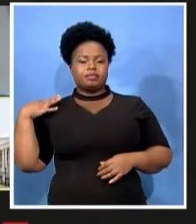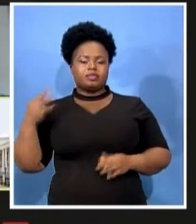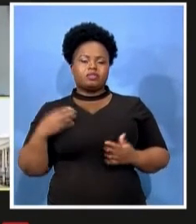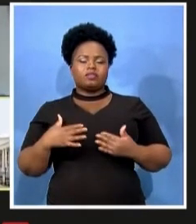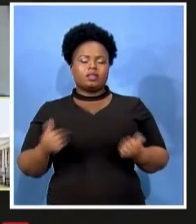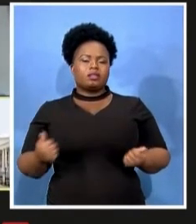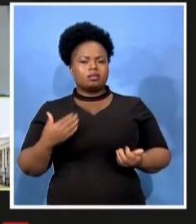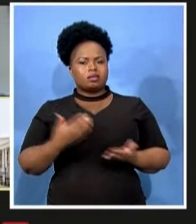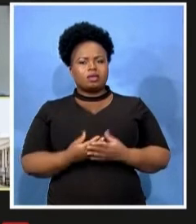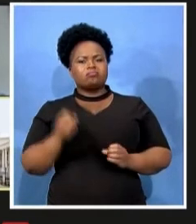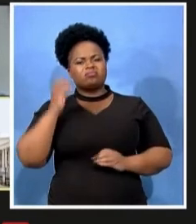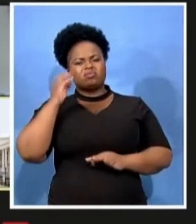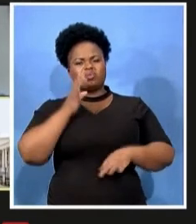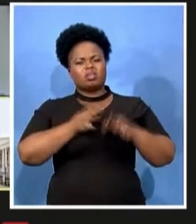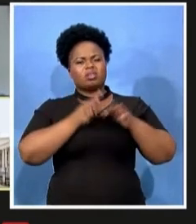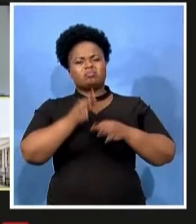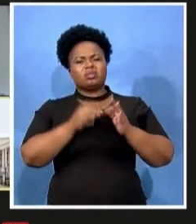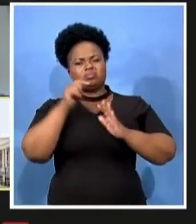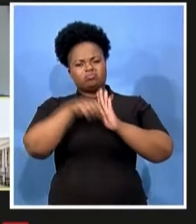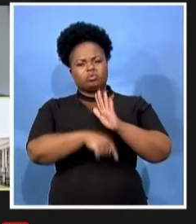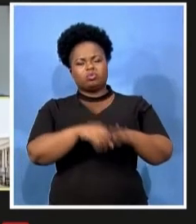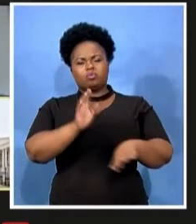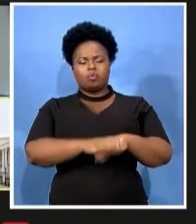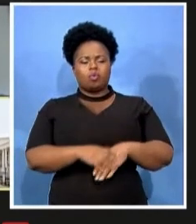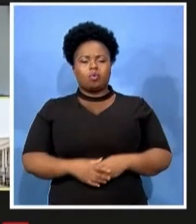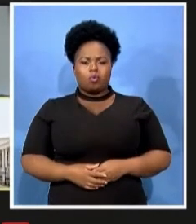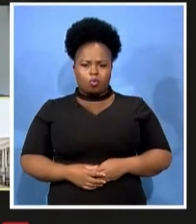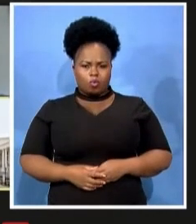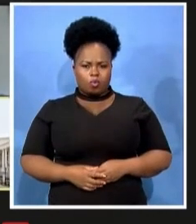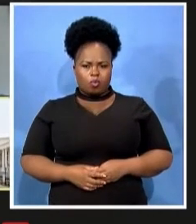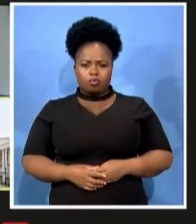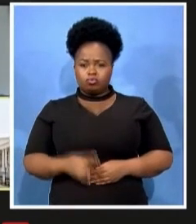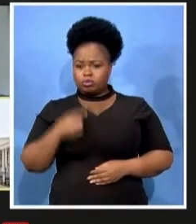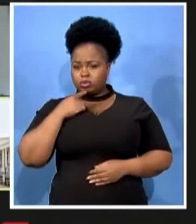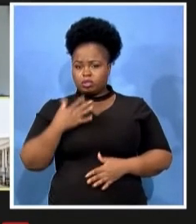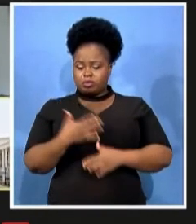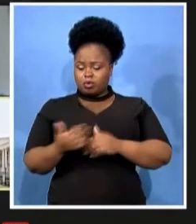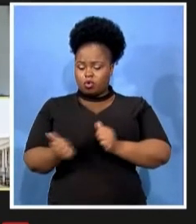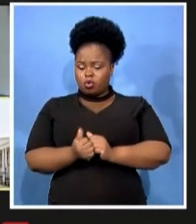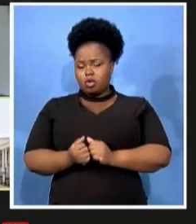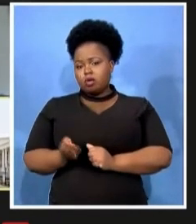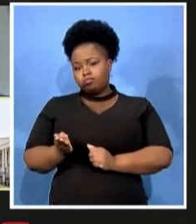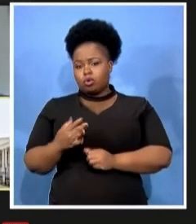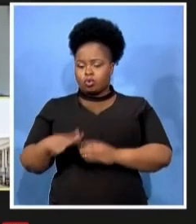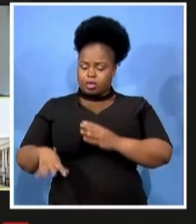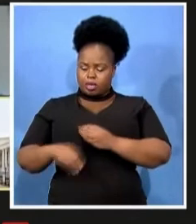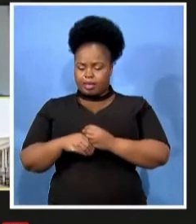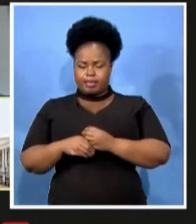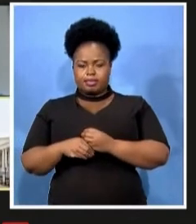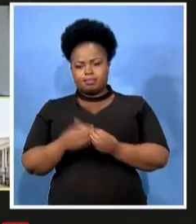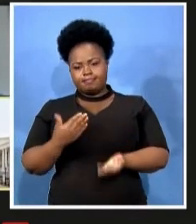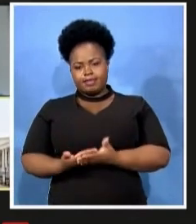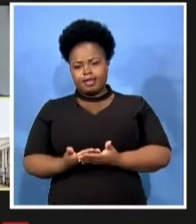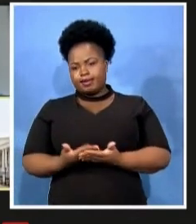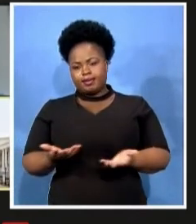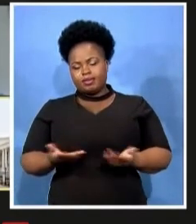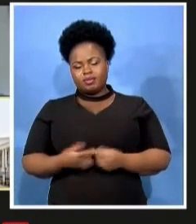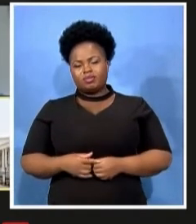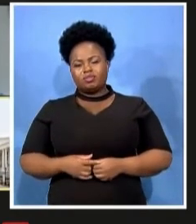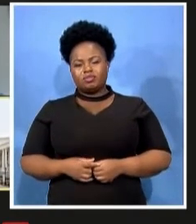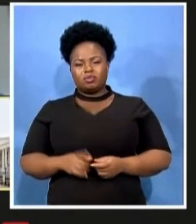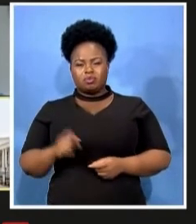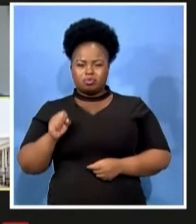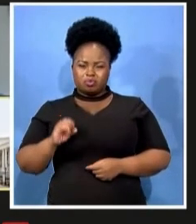I'm presenting, I have my colleague here to add or to say something to add to what I'm saying. So we'll also be discussing that and see if there